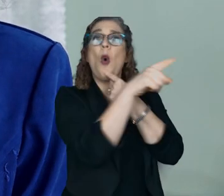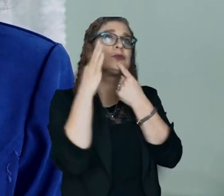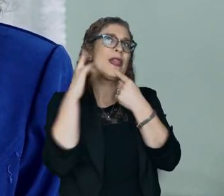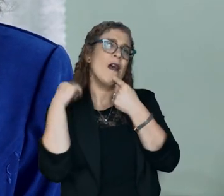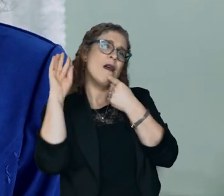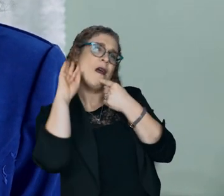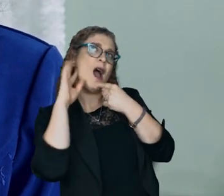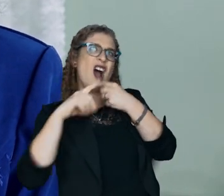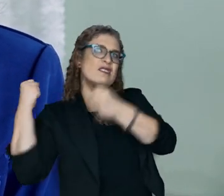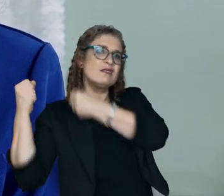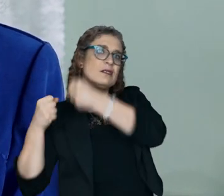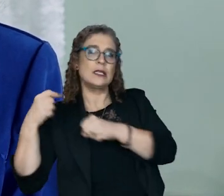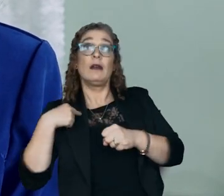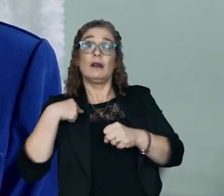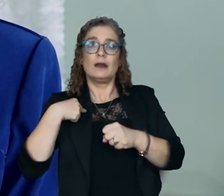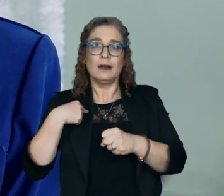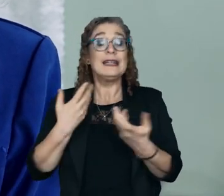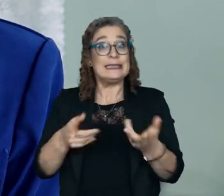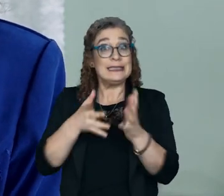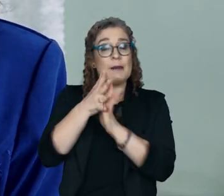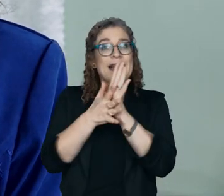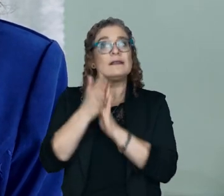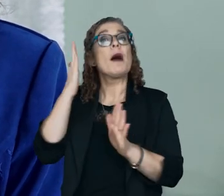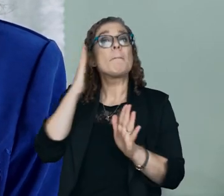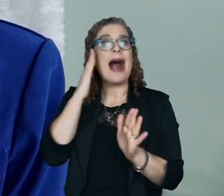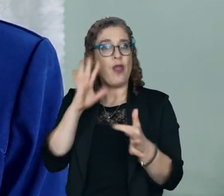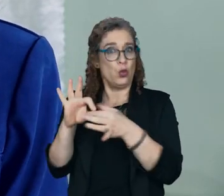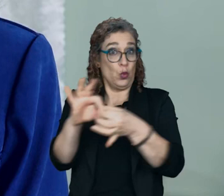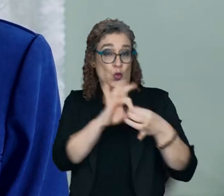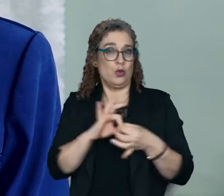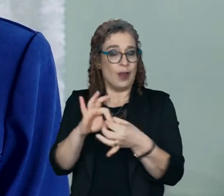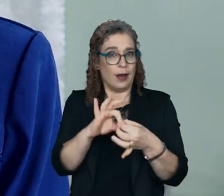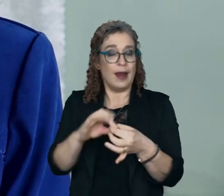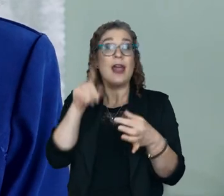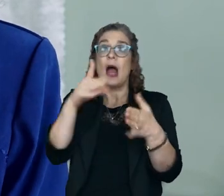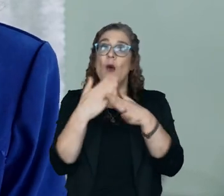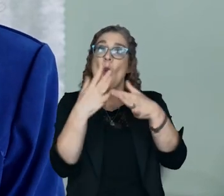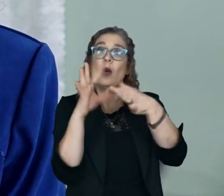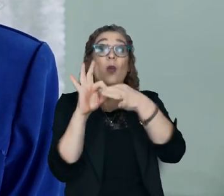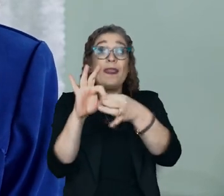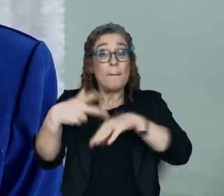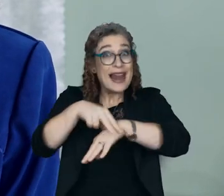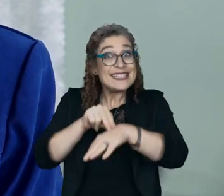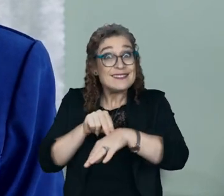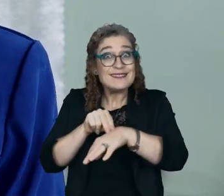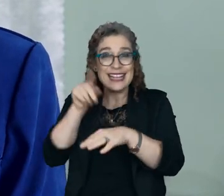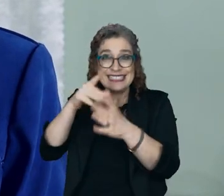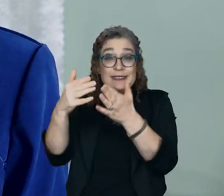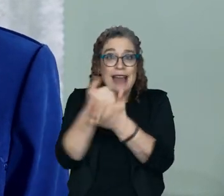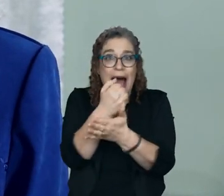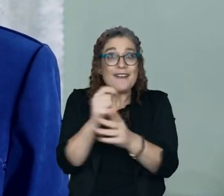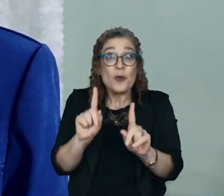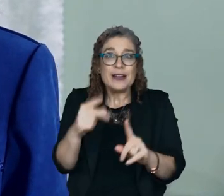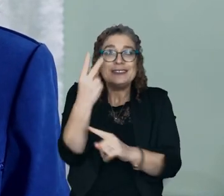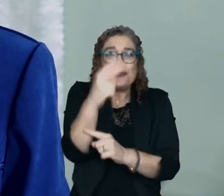This resulted in Mothers Union collaborating with the police to rescue